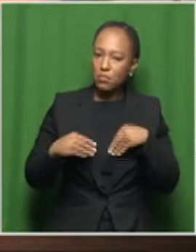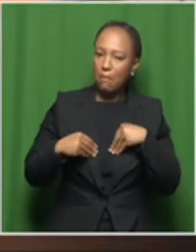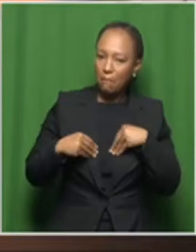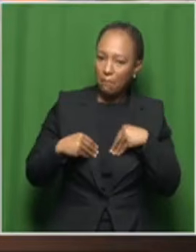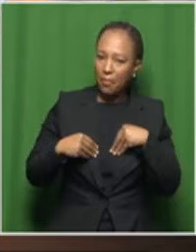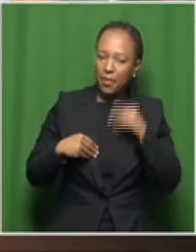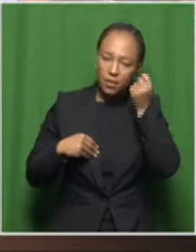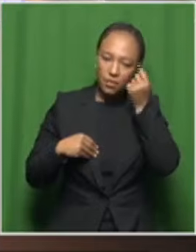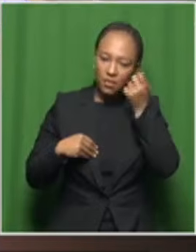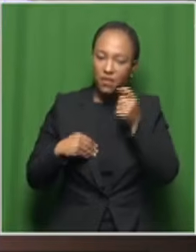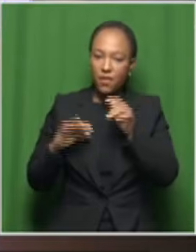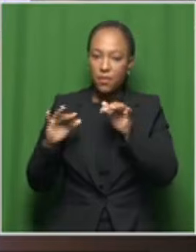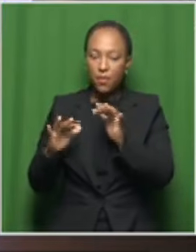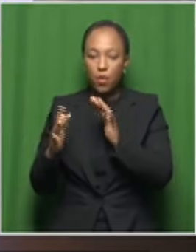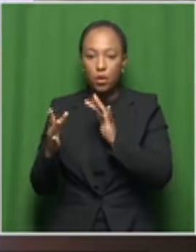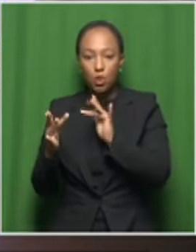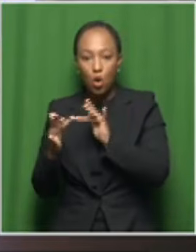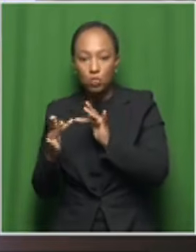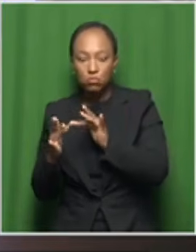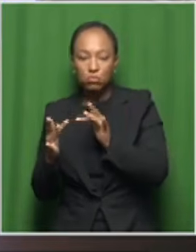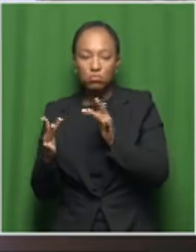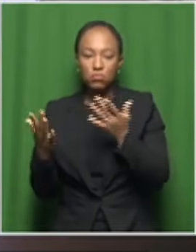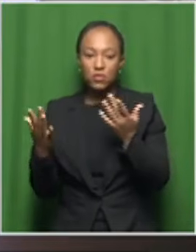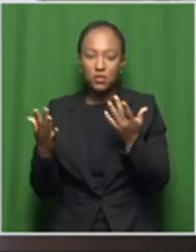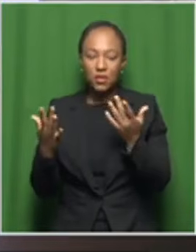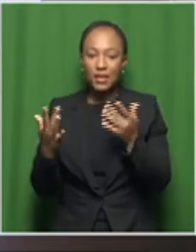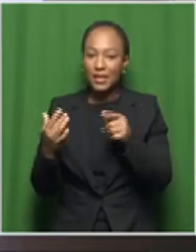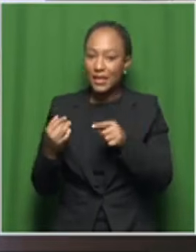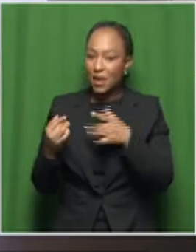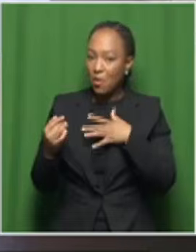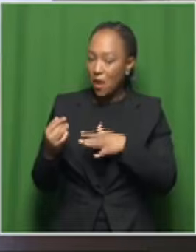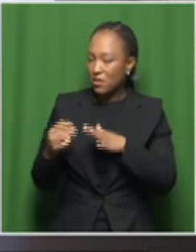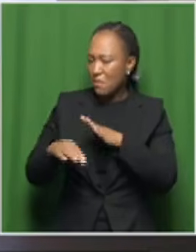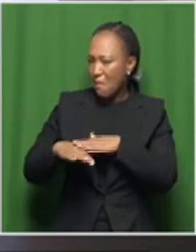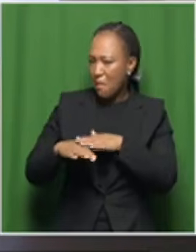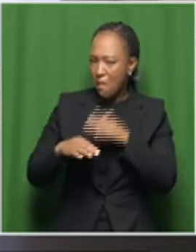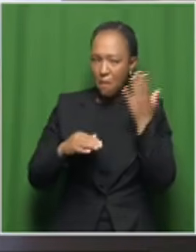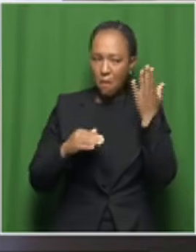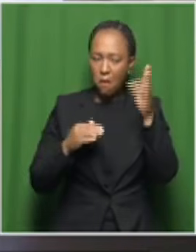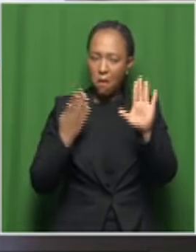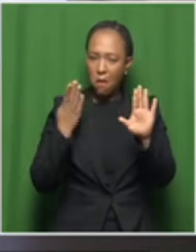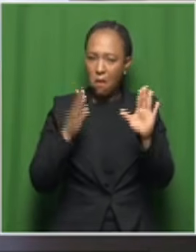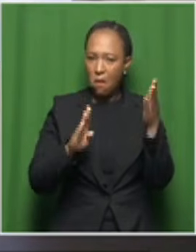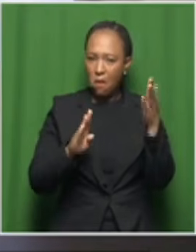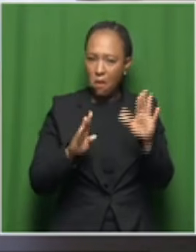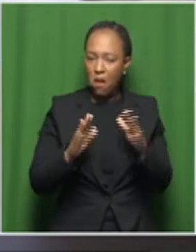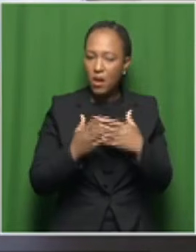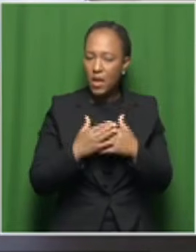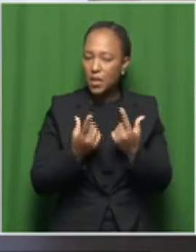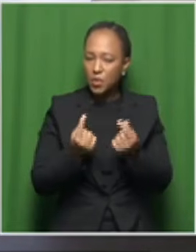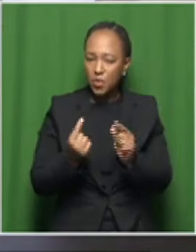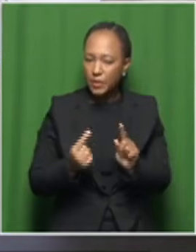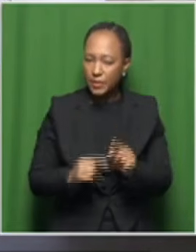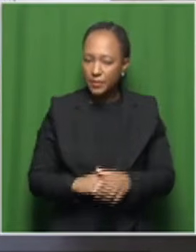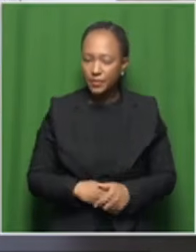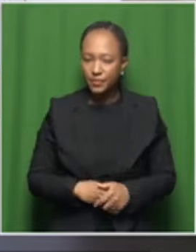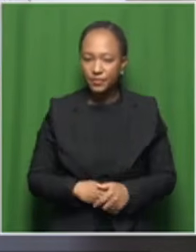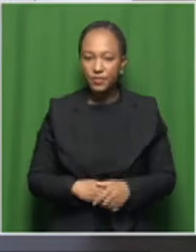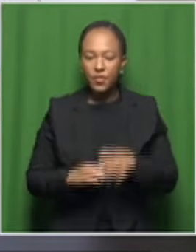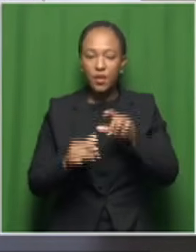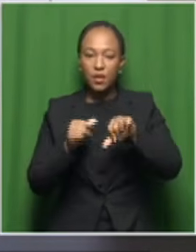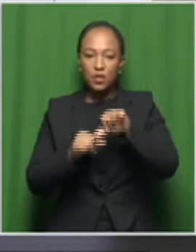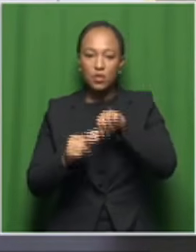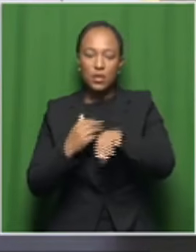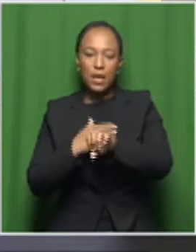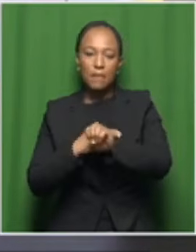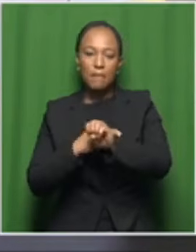more, perhaps get in touch about this much anticipated exhibition, tell us a little bit more about how they can go about doing that. Okay, so on social media,